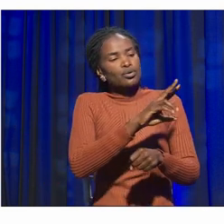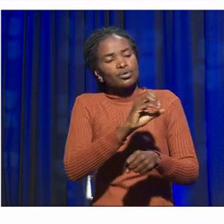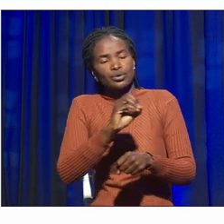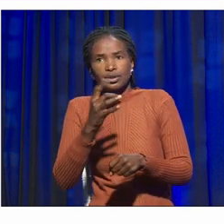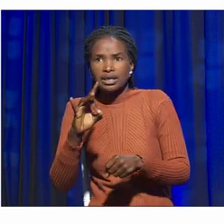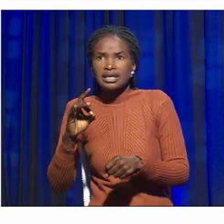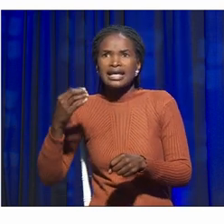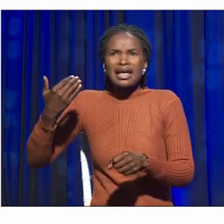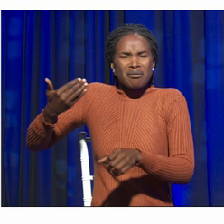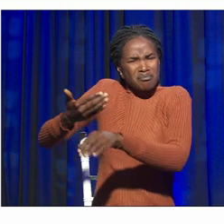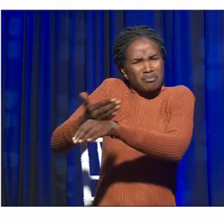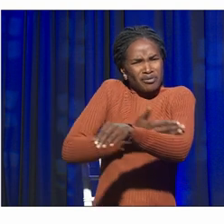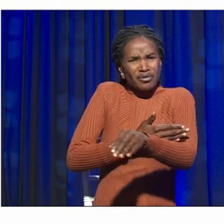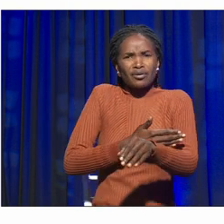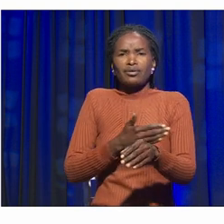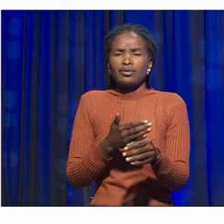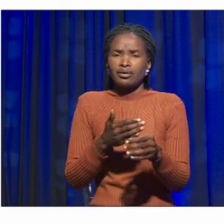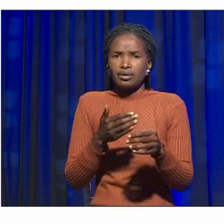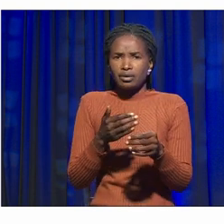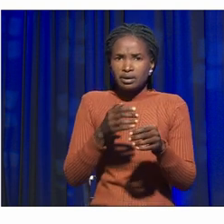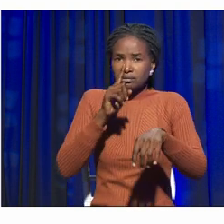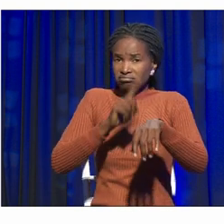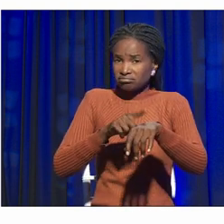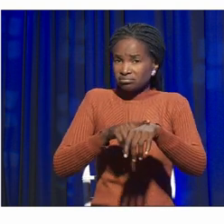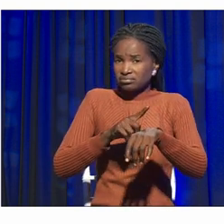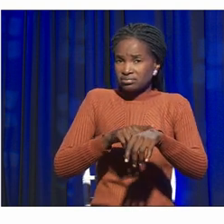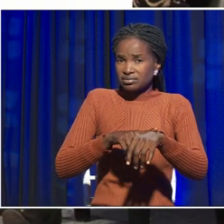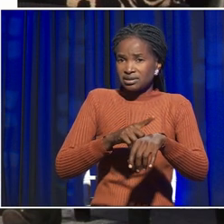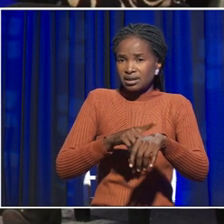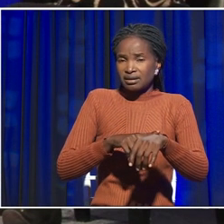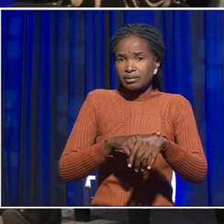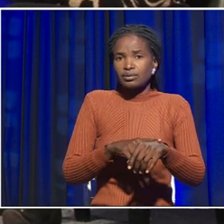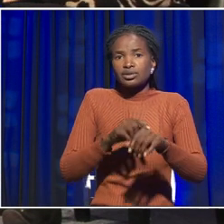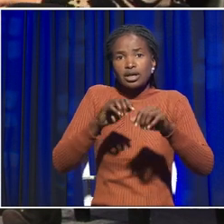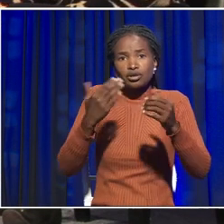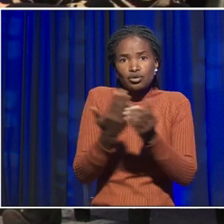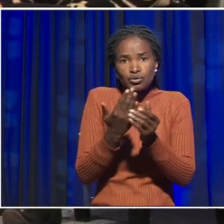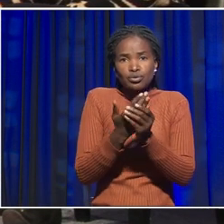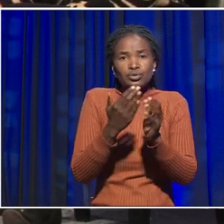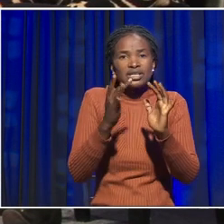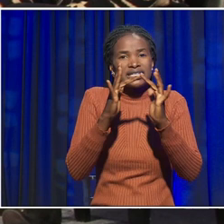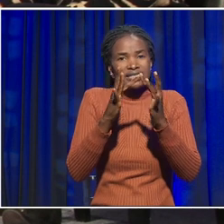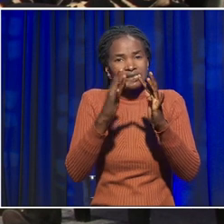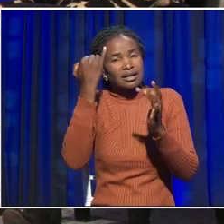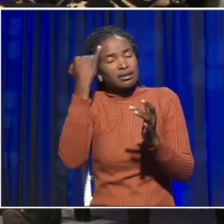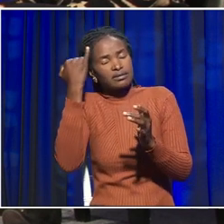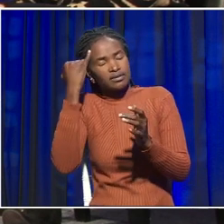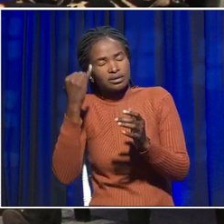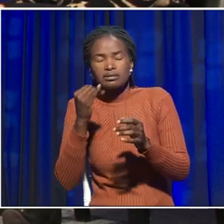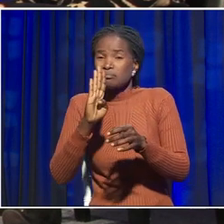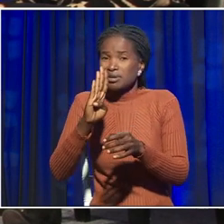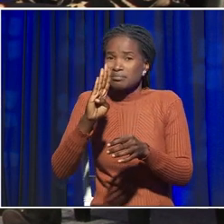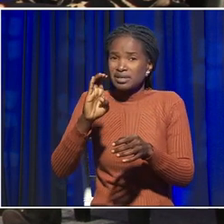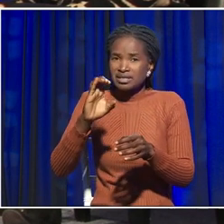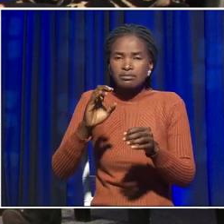in comparison to actually what the time was and the clarity about digital innovation was. They